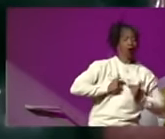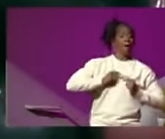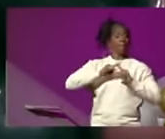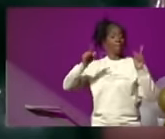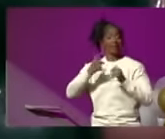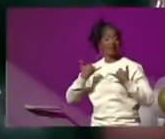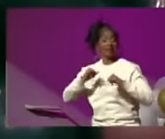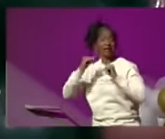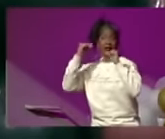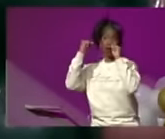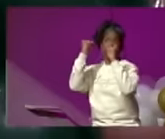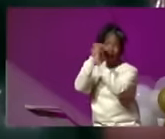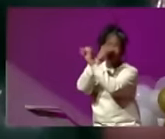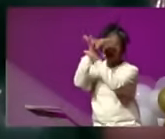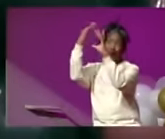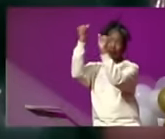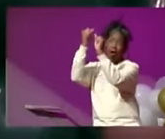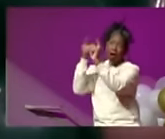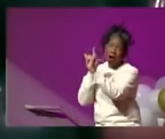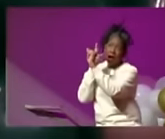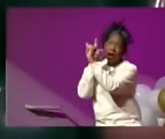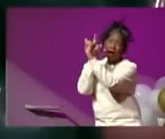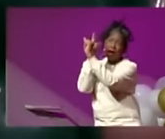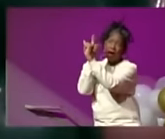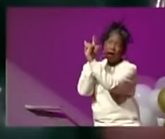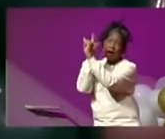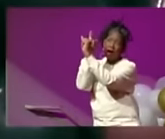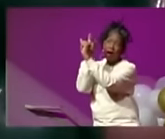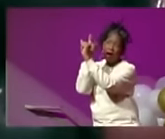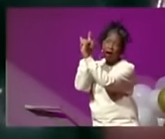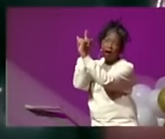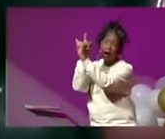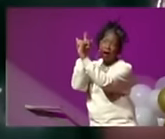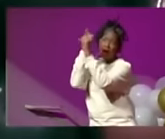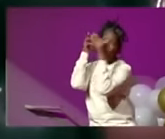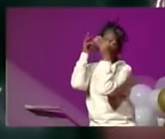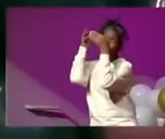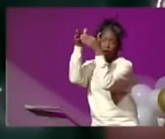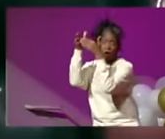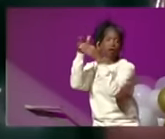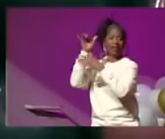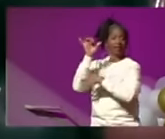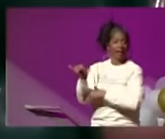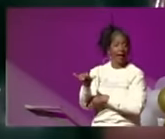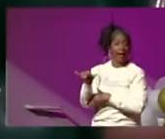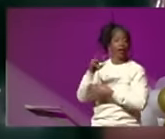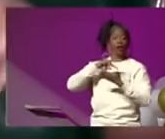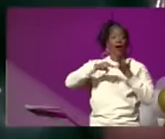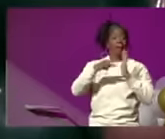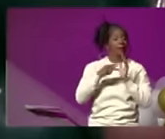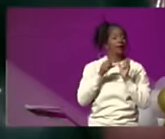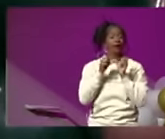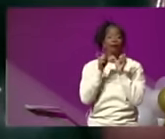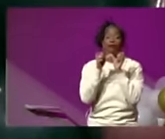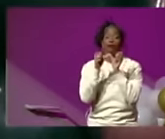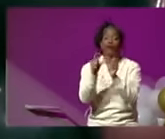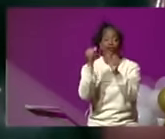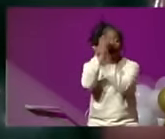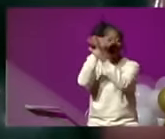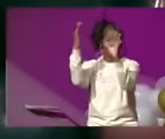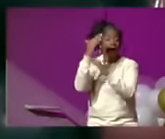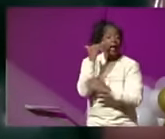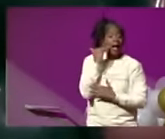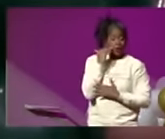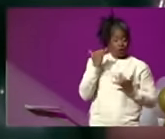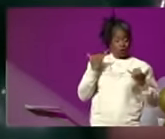go, life is a barren field frozen with snow. The poet is saying, keep on dreaming. I know you're